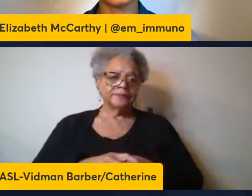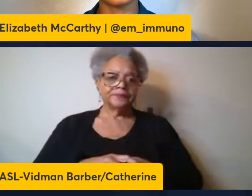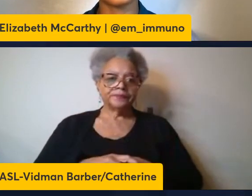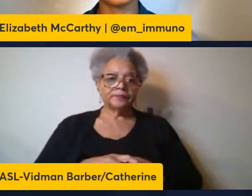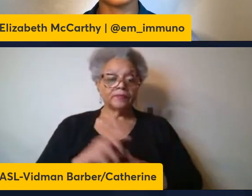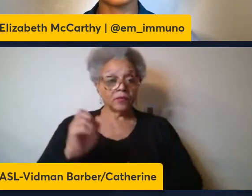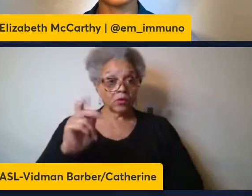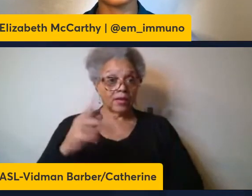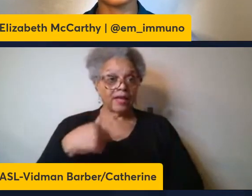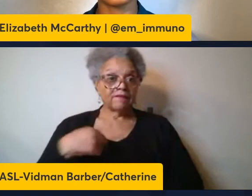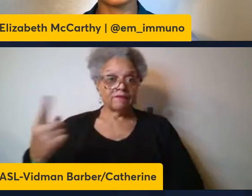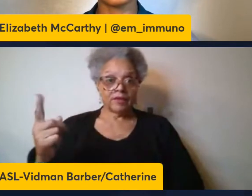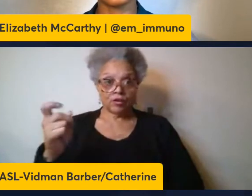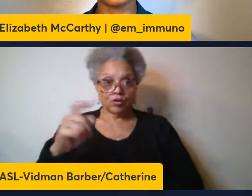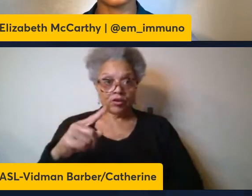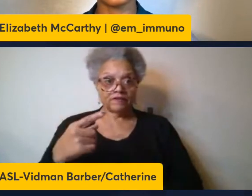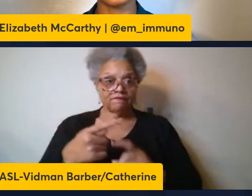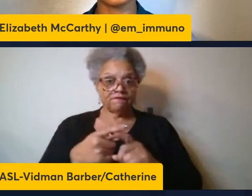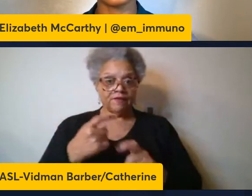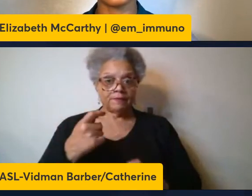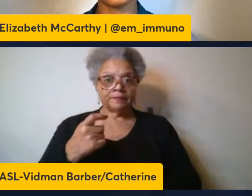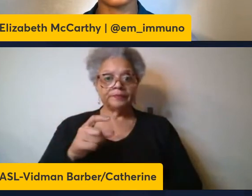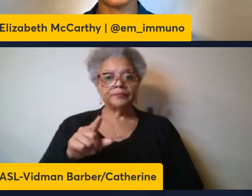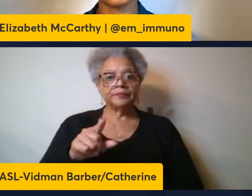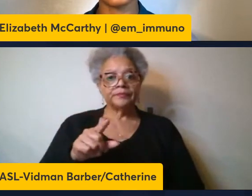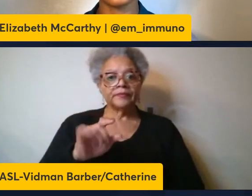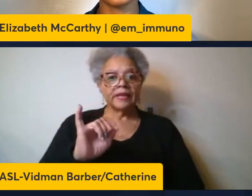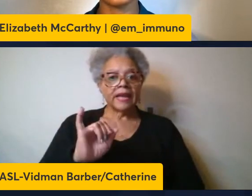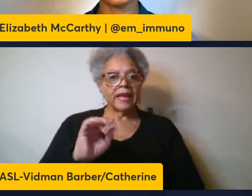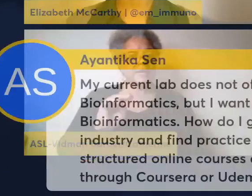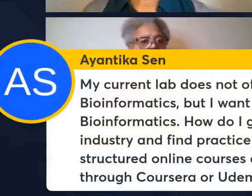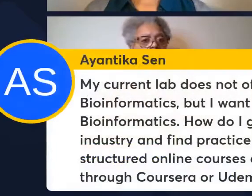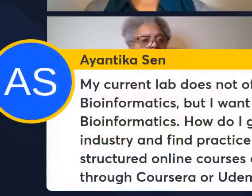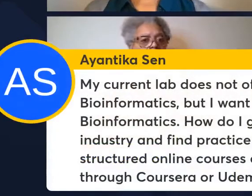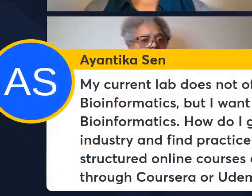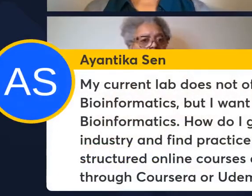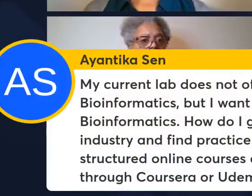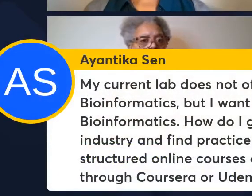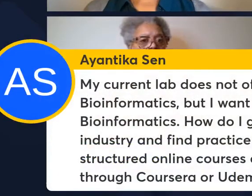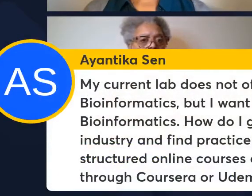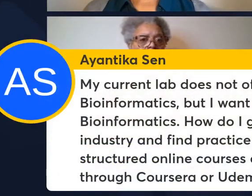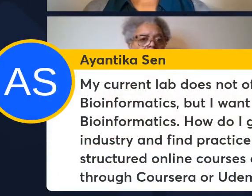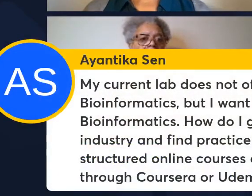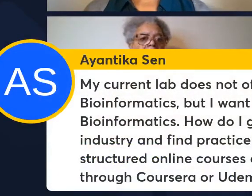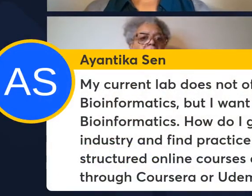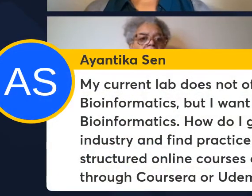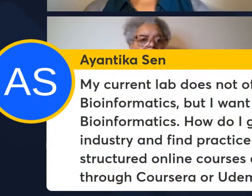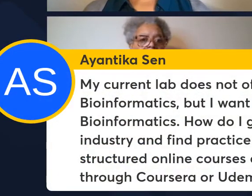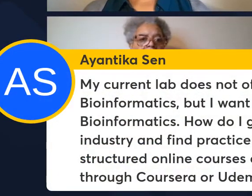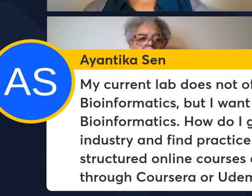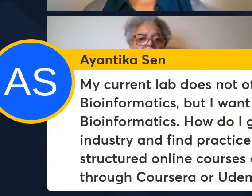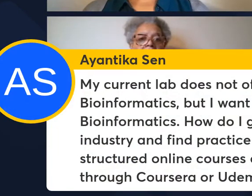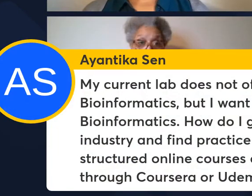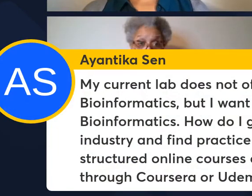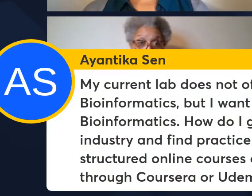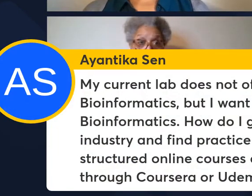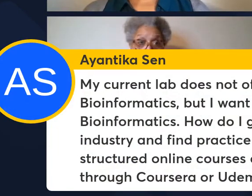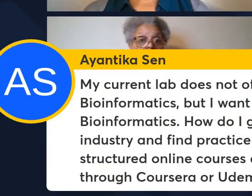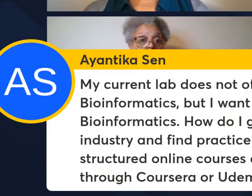Okay, I have a question from Ayomtika. As an Immuno postdoc, how